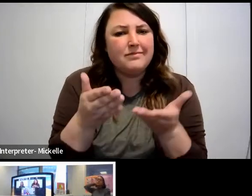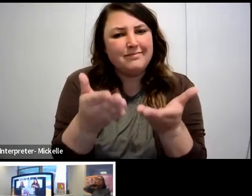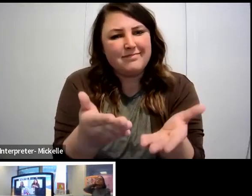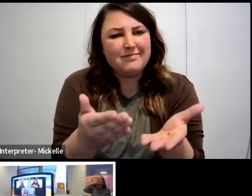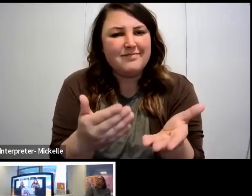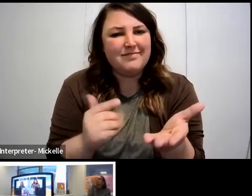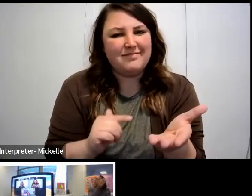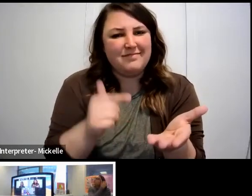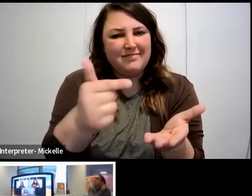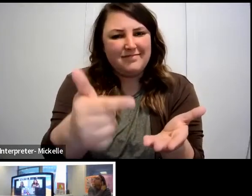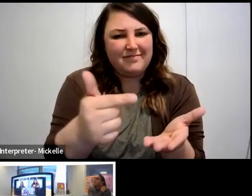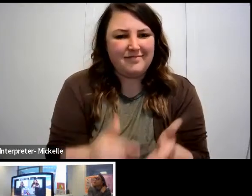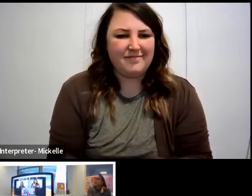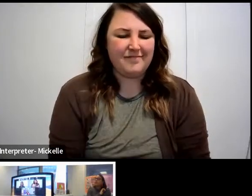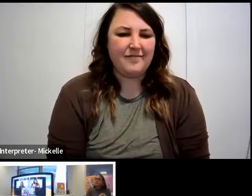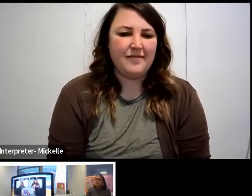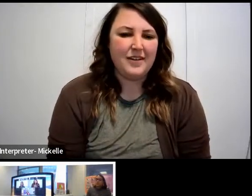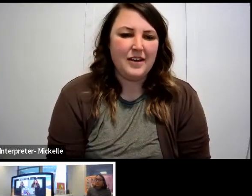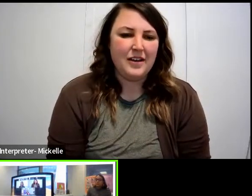the microphone.